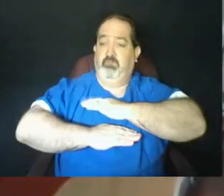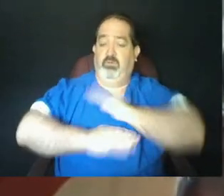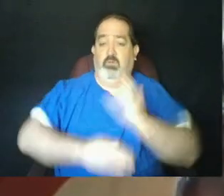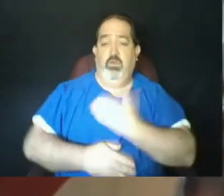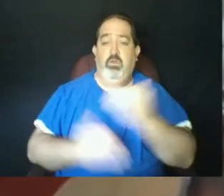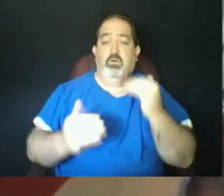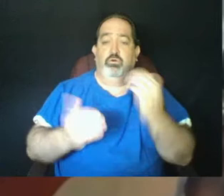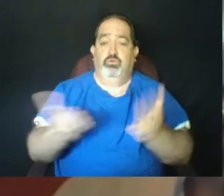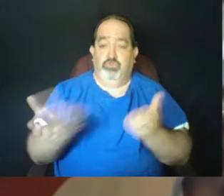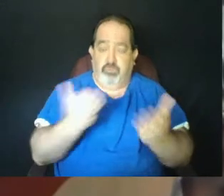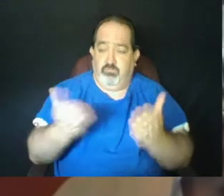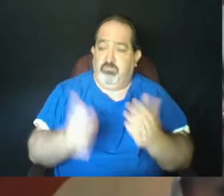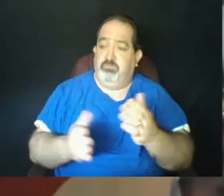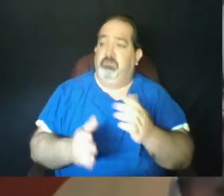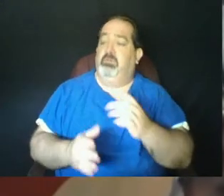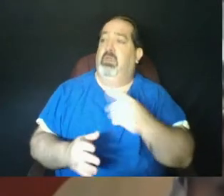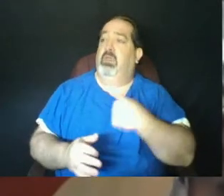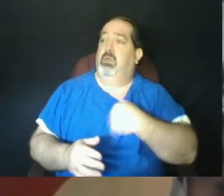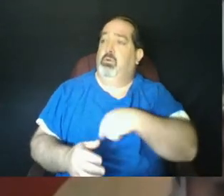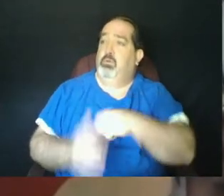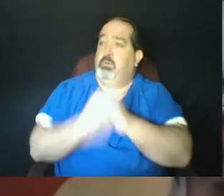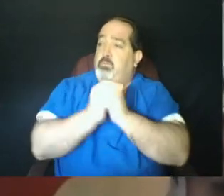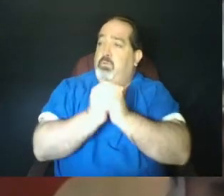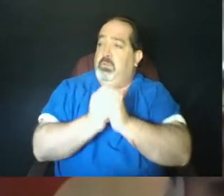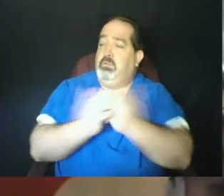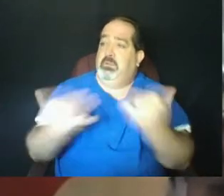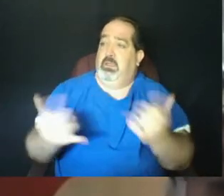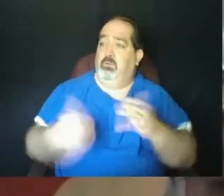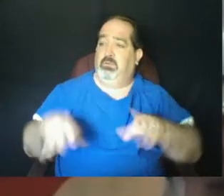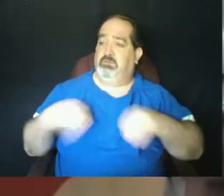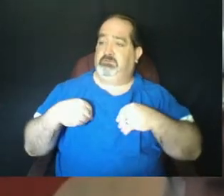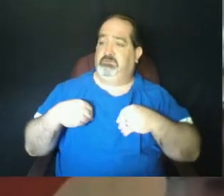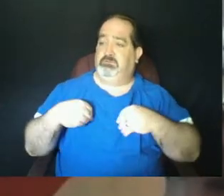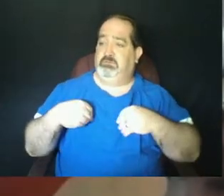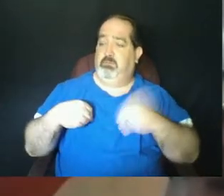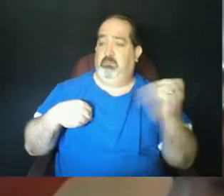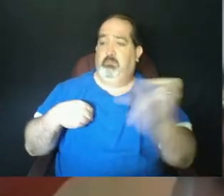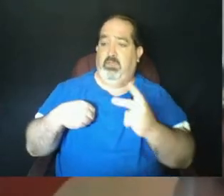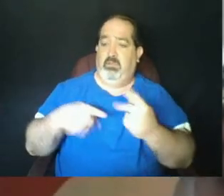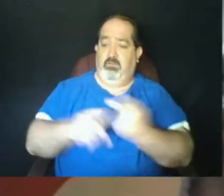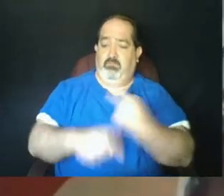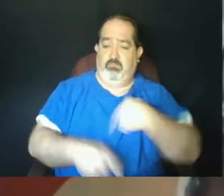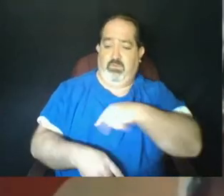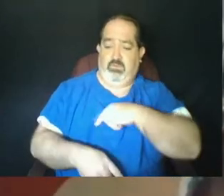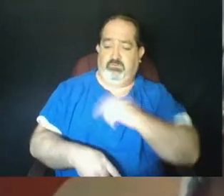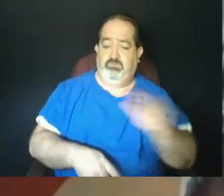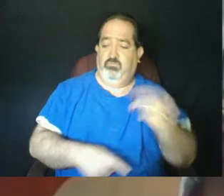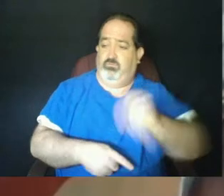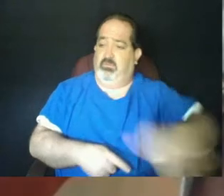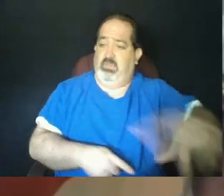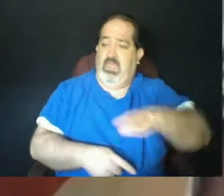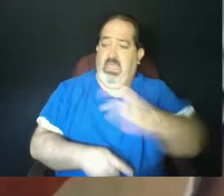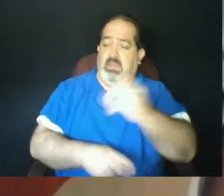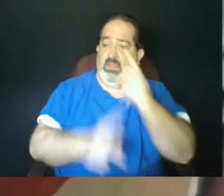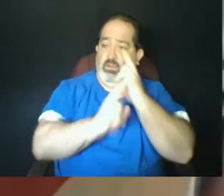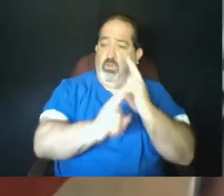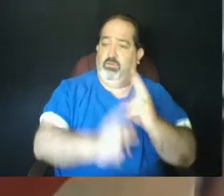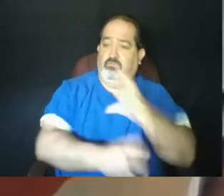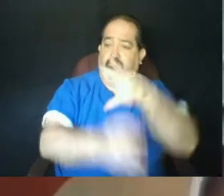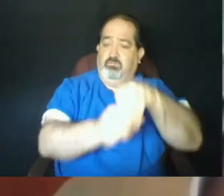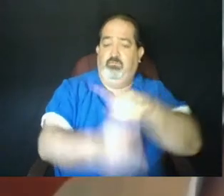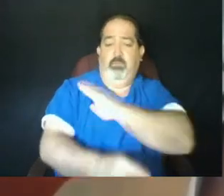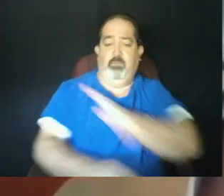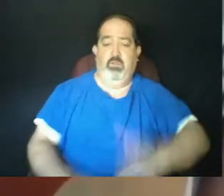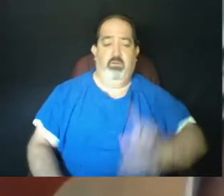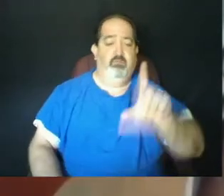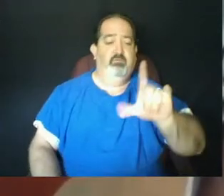our service and pray that you will now accept back from us those lands and honors that are the barony